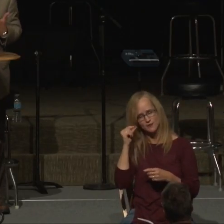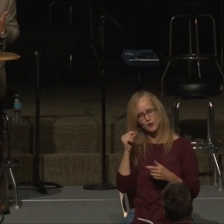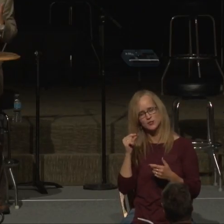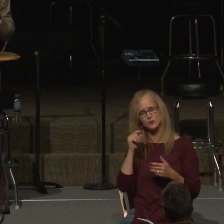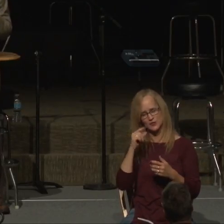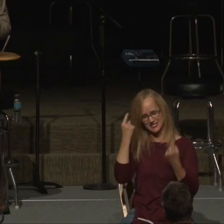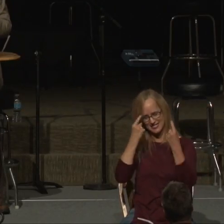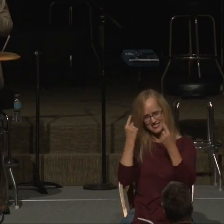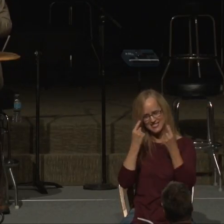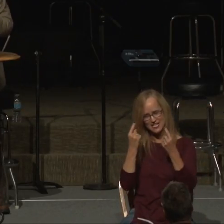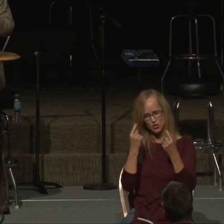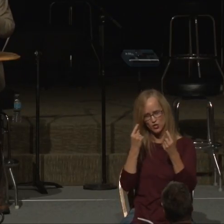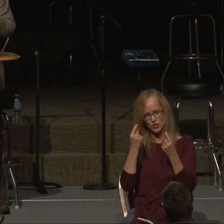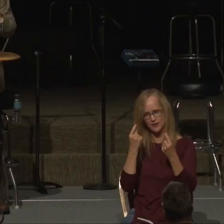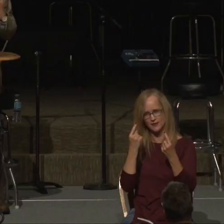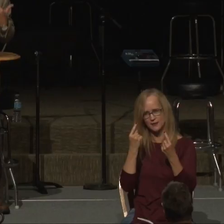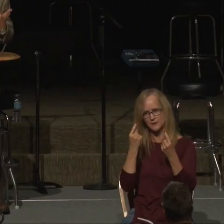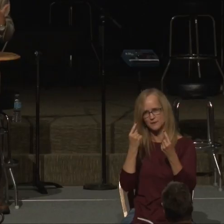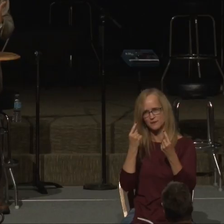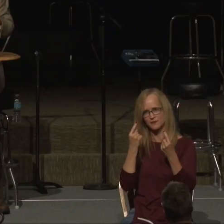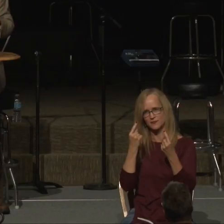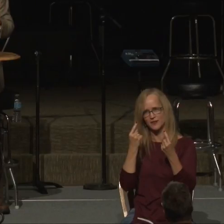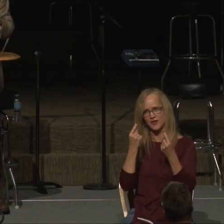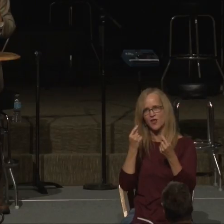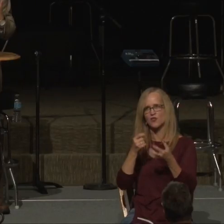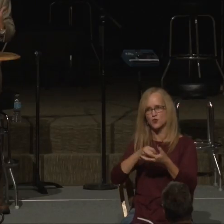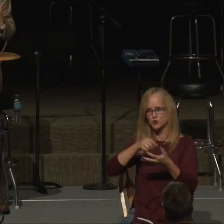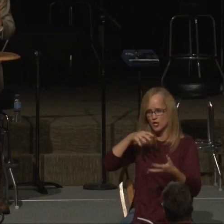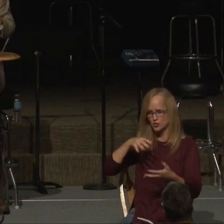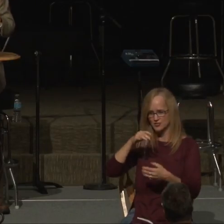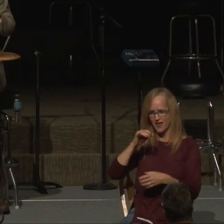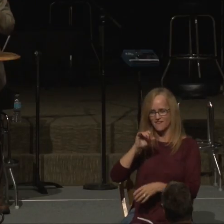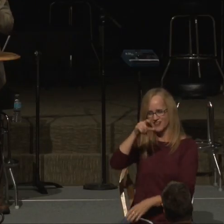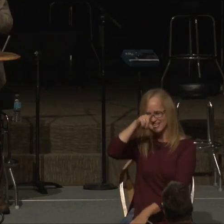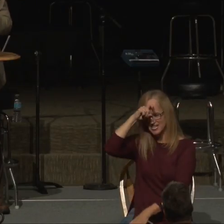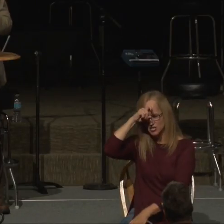He considered the reproach of Christ greater wealth than the treasures of Egypt, for